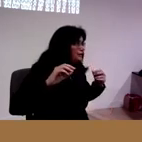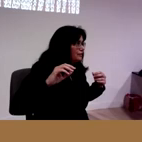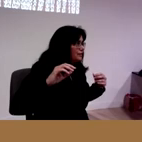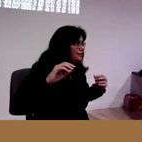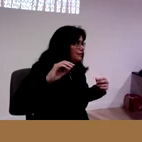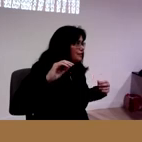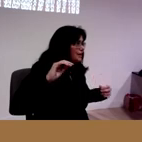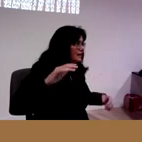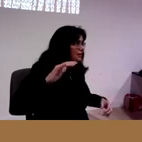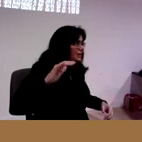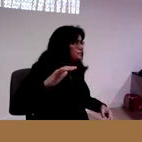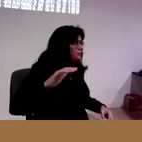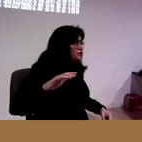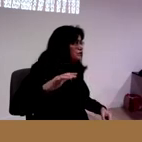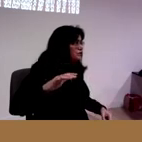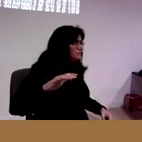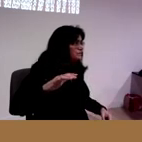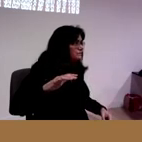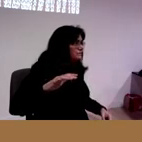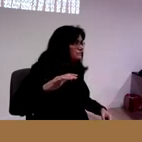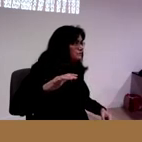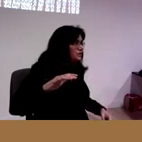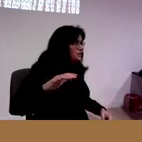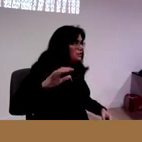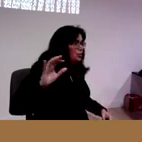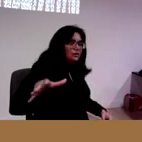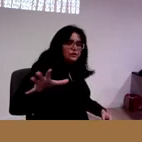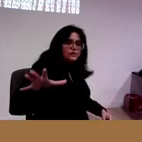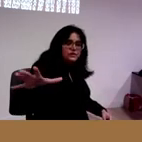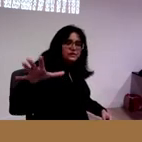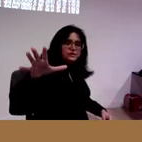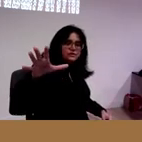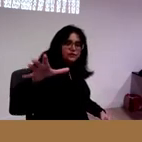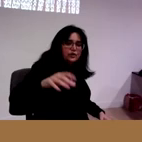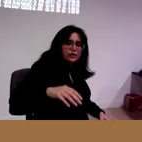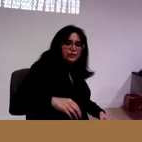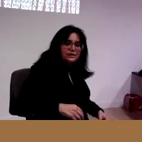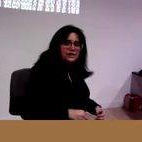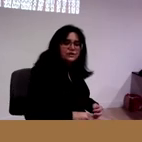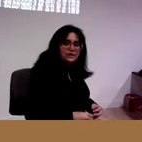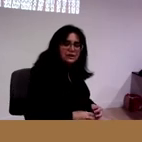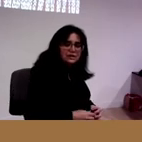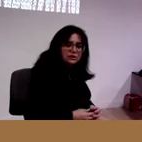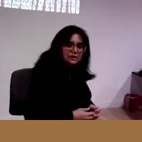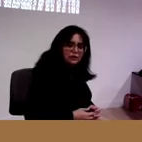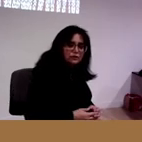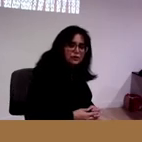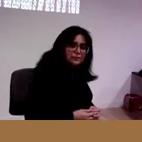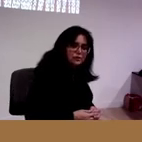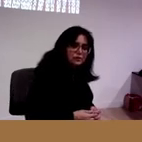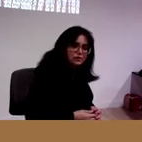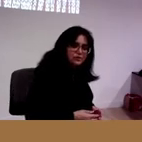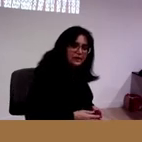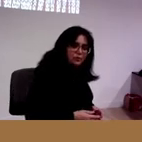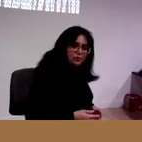being our aspiration. When I've used this photo in teaching, initially a lot of the